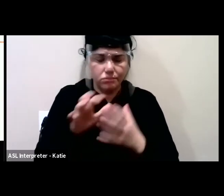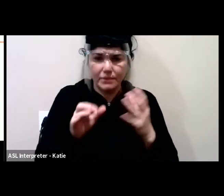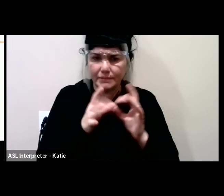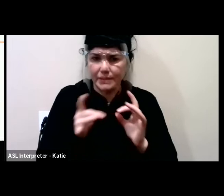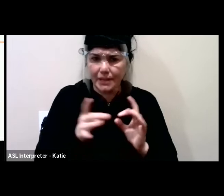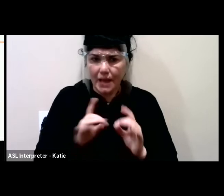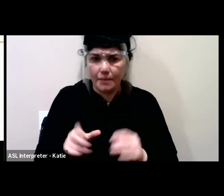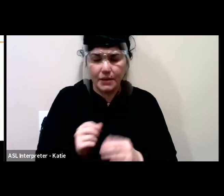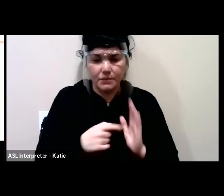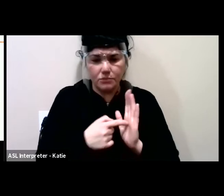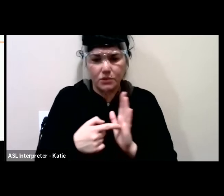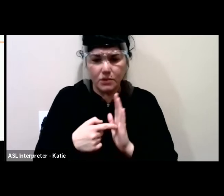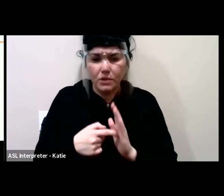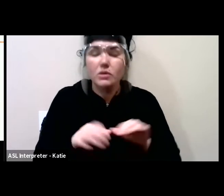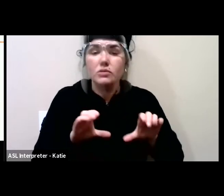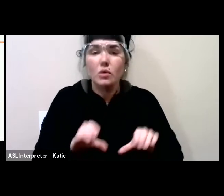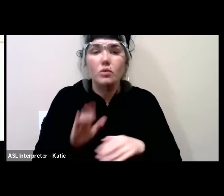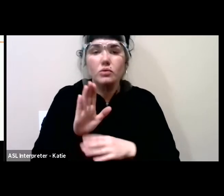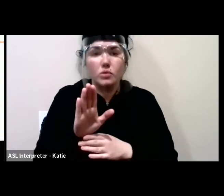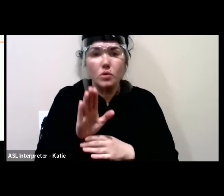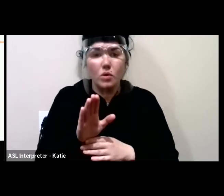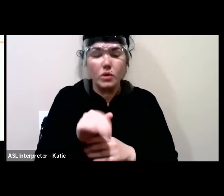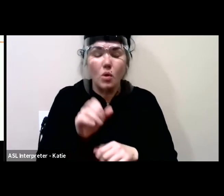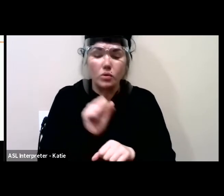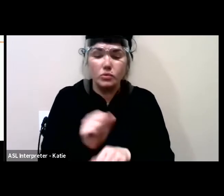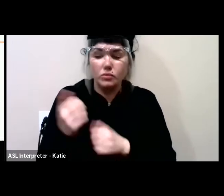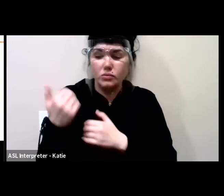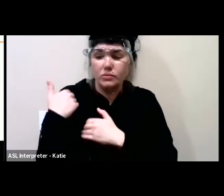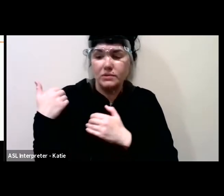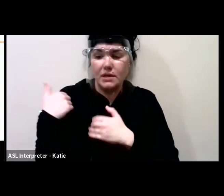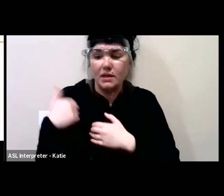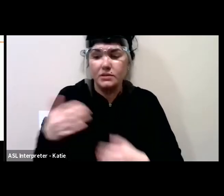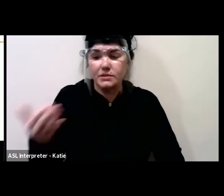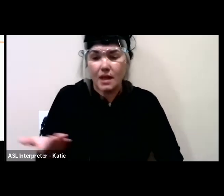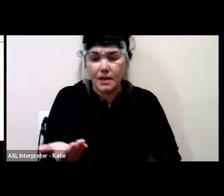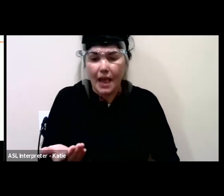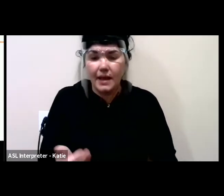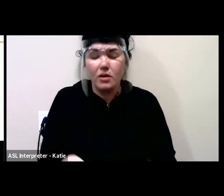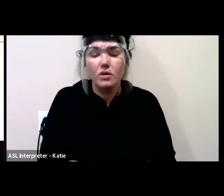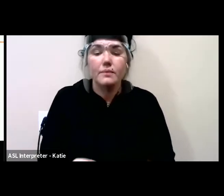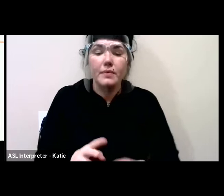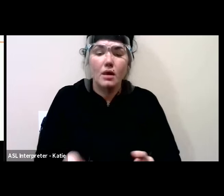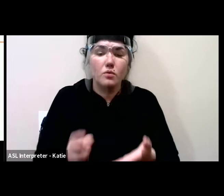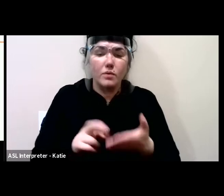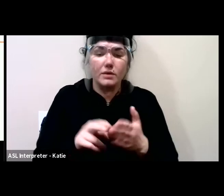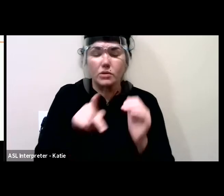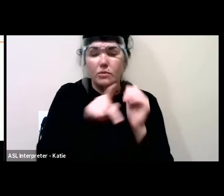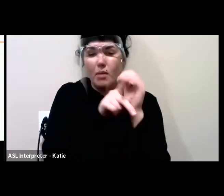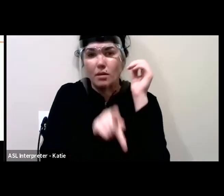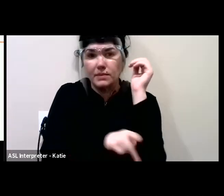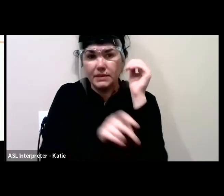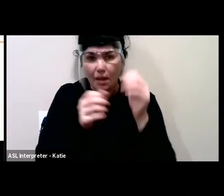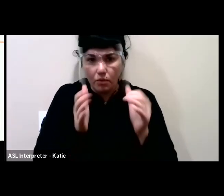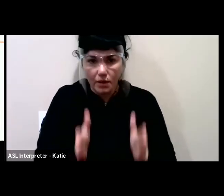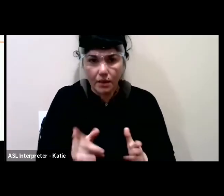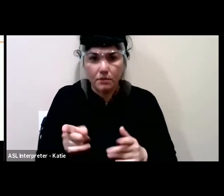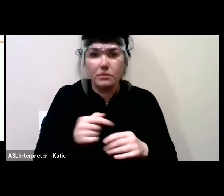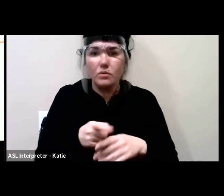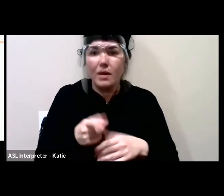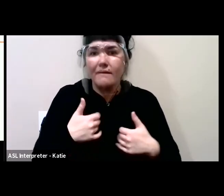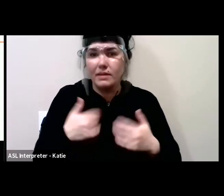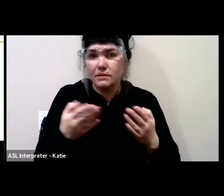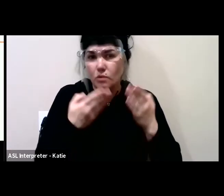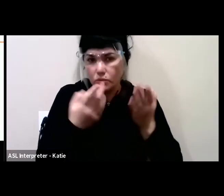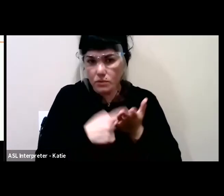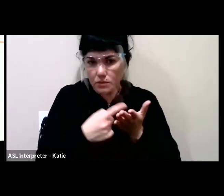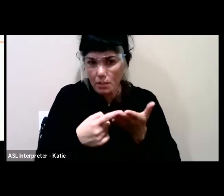please hire a registered parliamentarian to look into your rules of procedure here now that they're in motion that you approved that last week now you have this motion to discuss yet